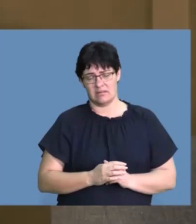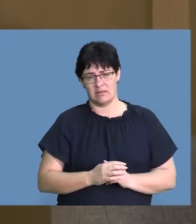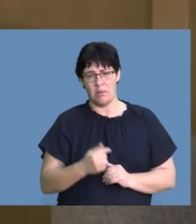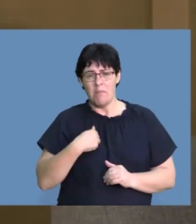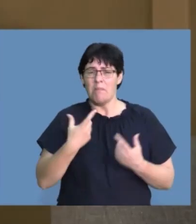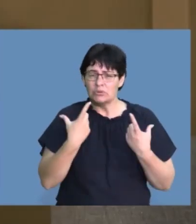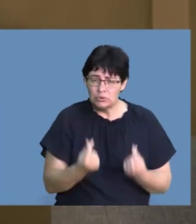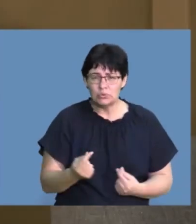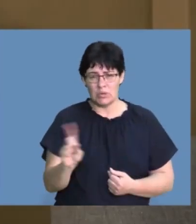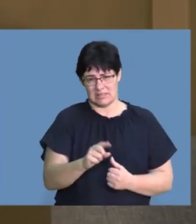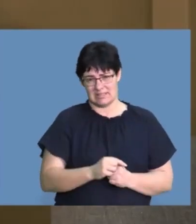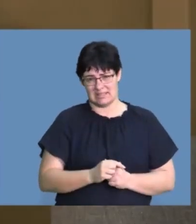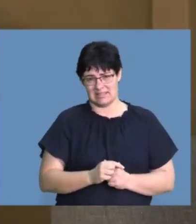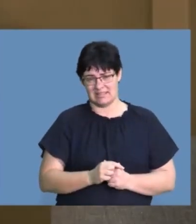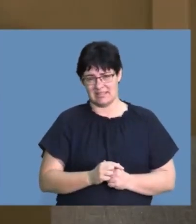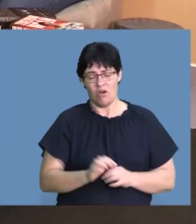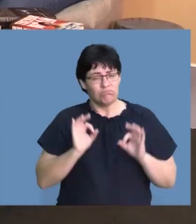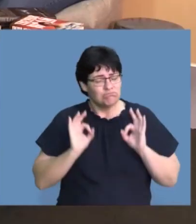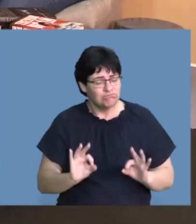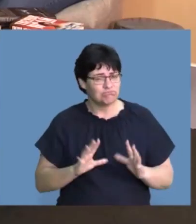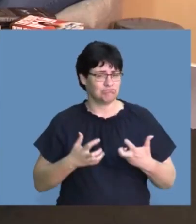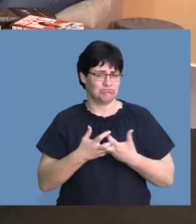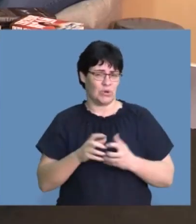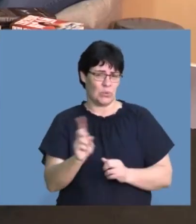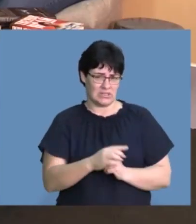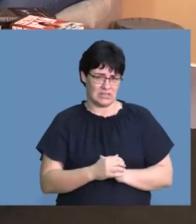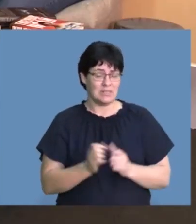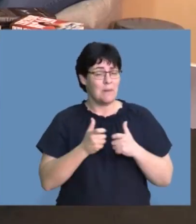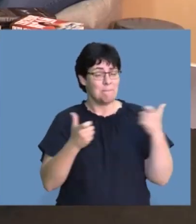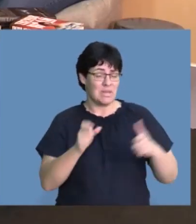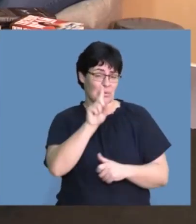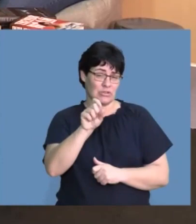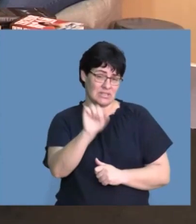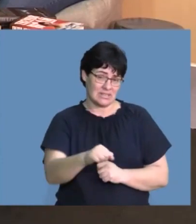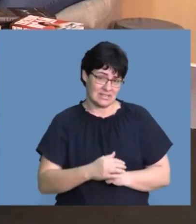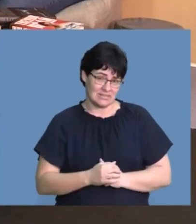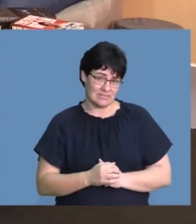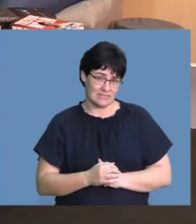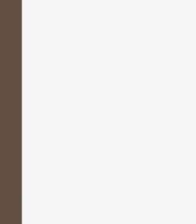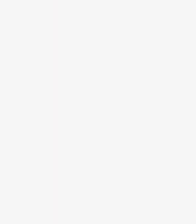wise thing to do? Ask yourself the question. Yeah, and it's the biggest question. It's a big one.